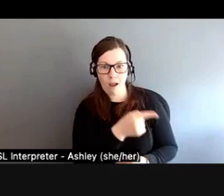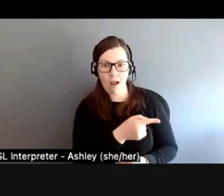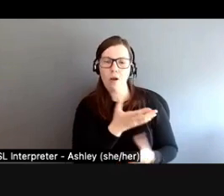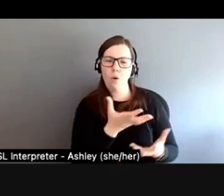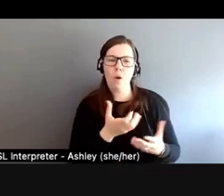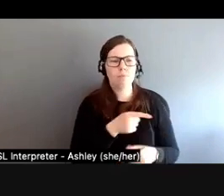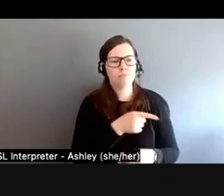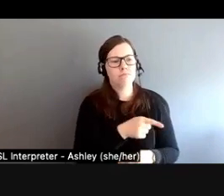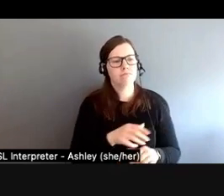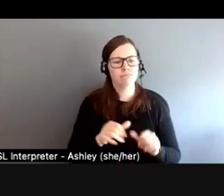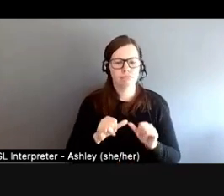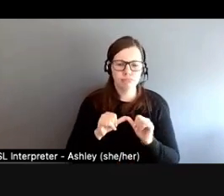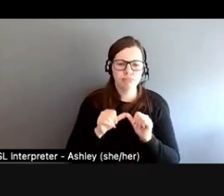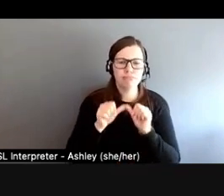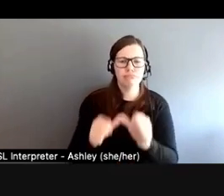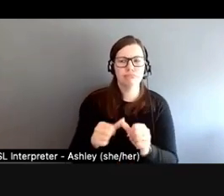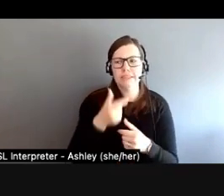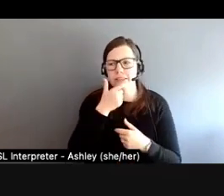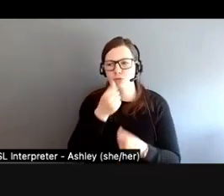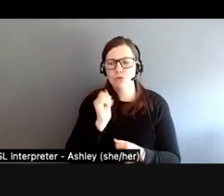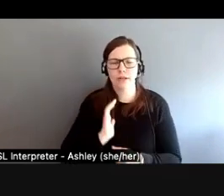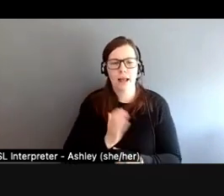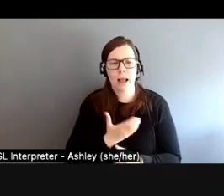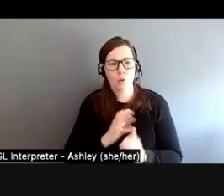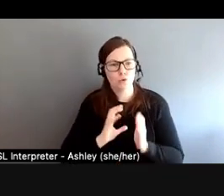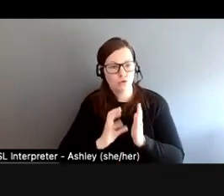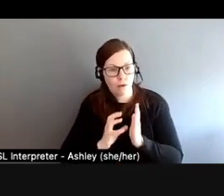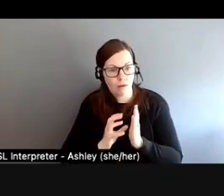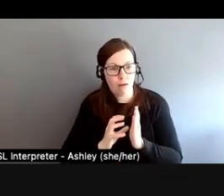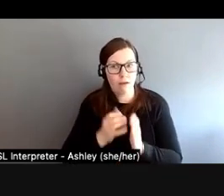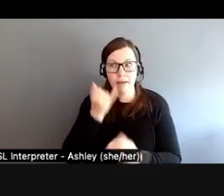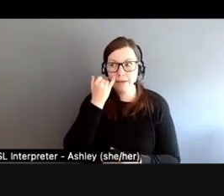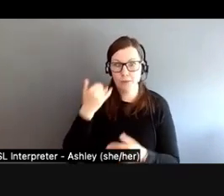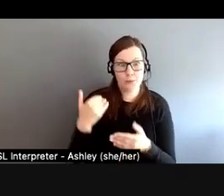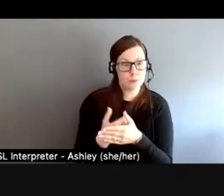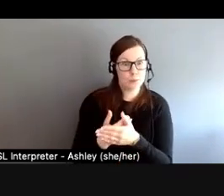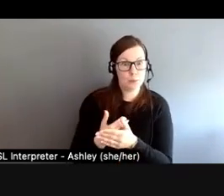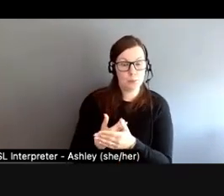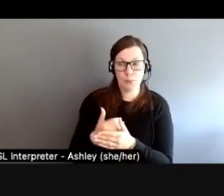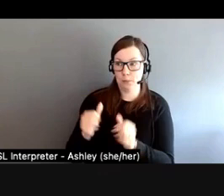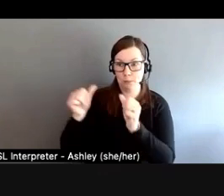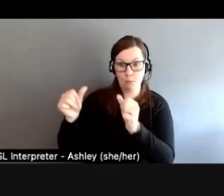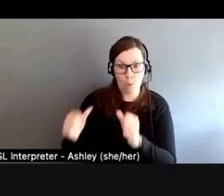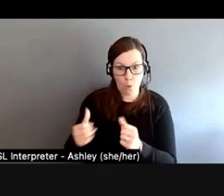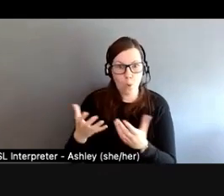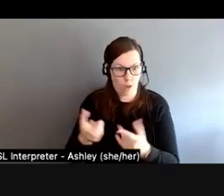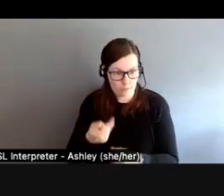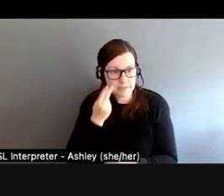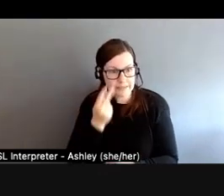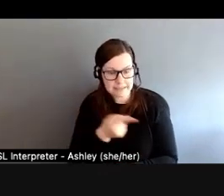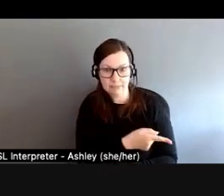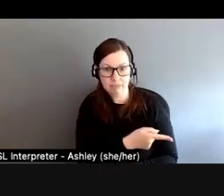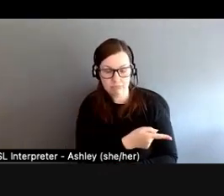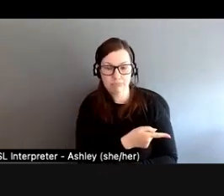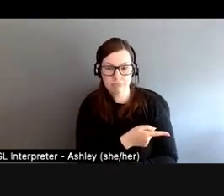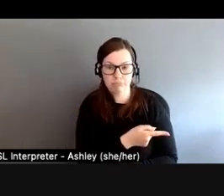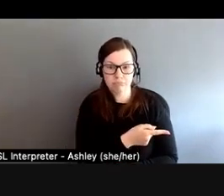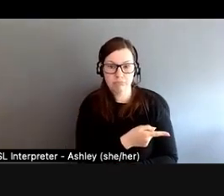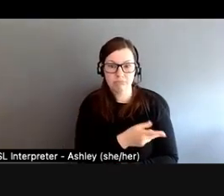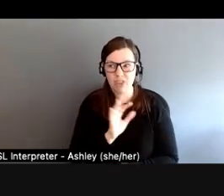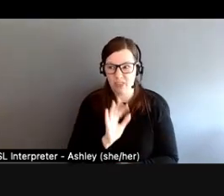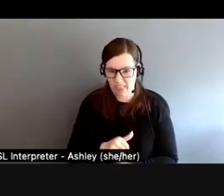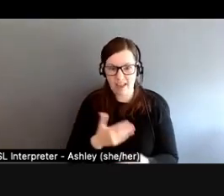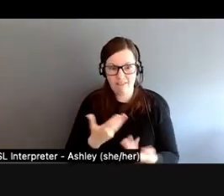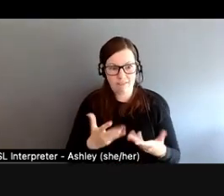will submit in their channel. So we started to see a great improvement.